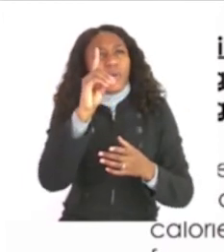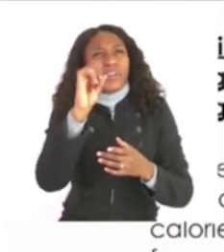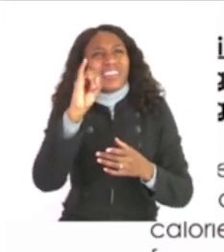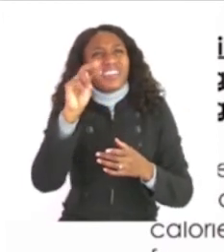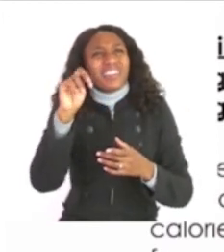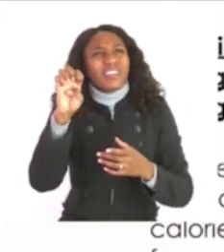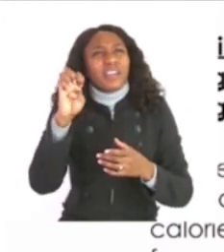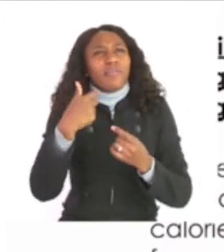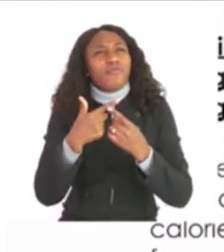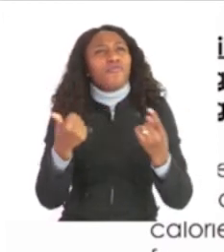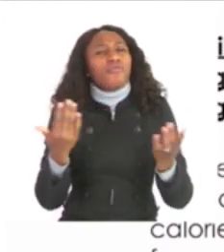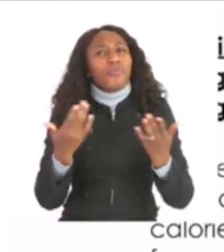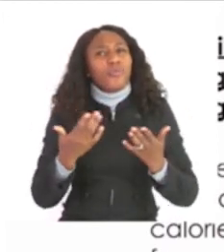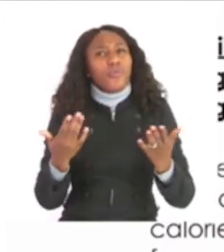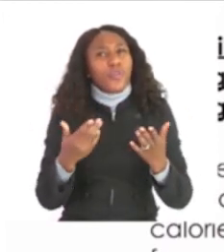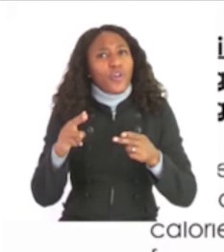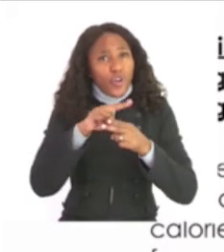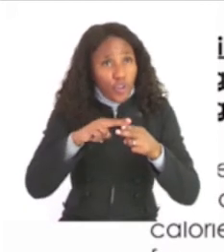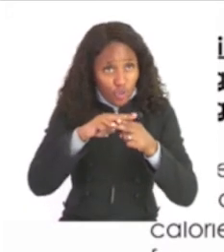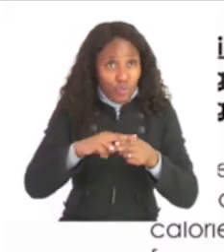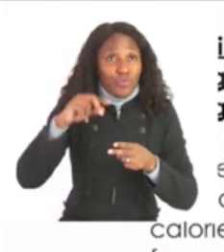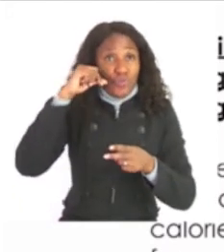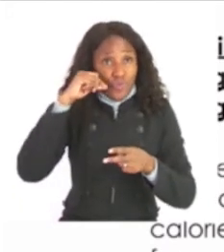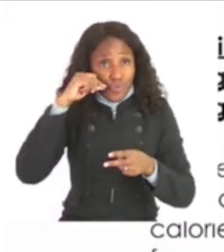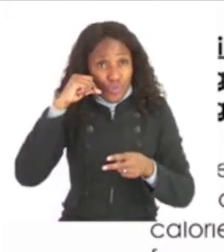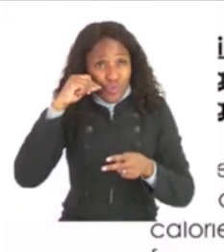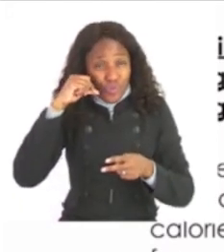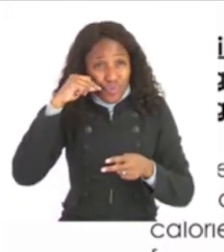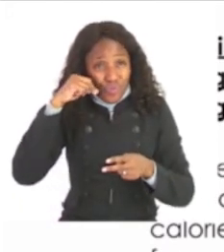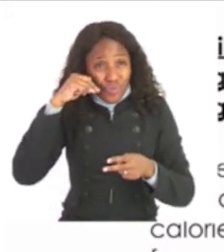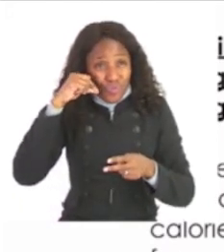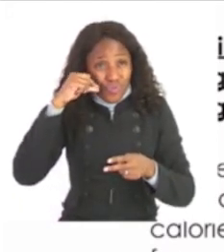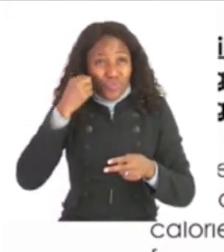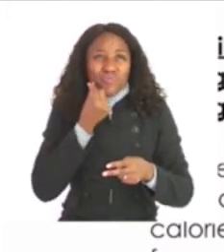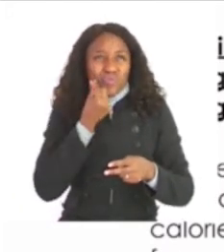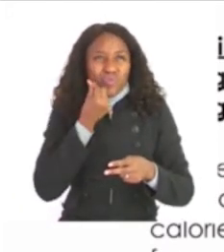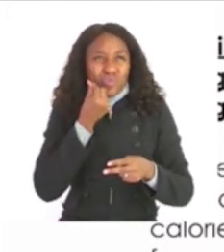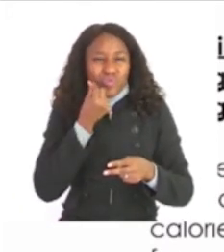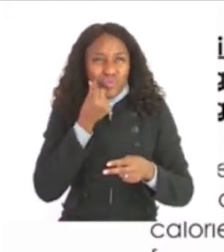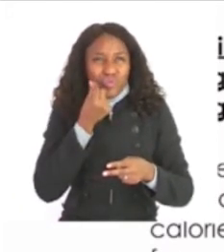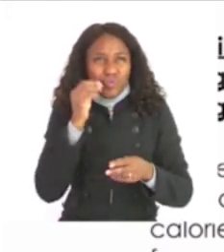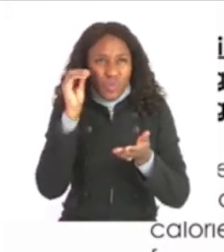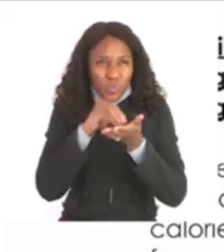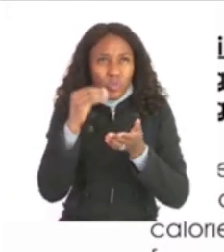using iodized table salt, the normal salt that we use, that we put